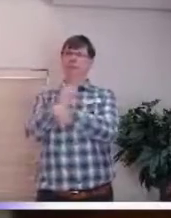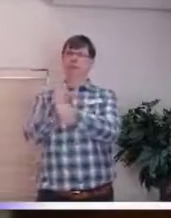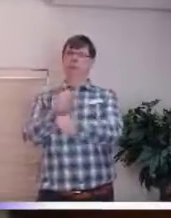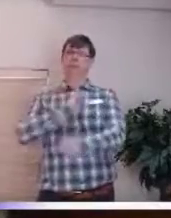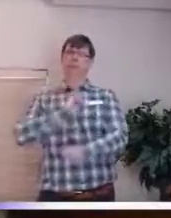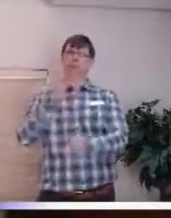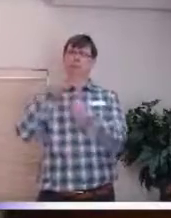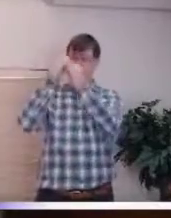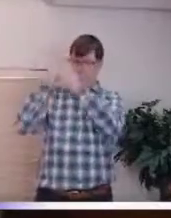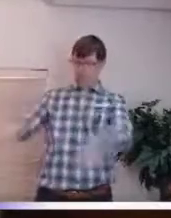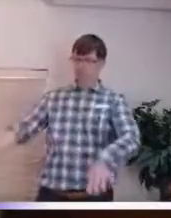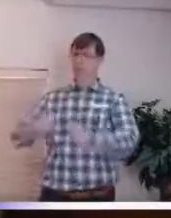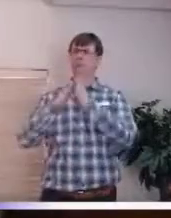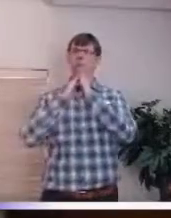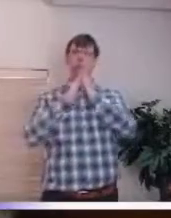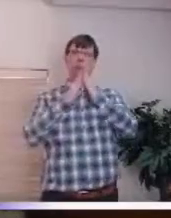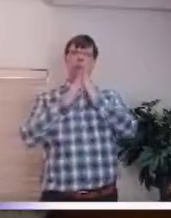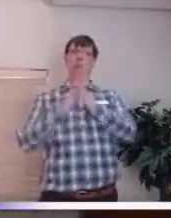I lost my house.